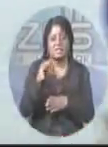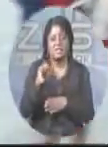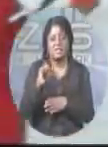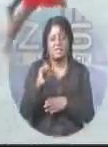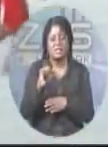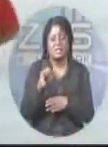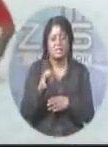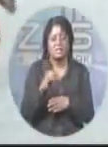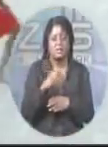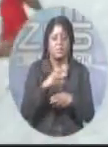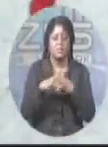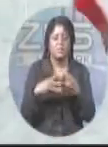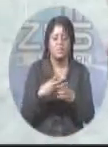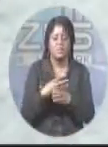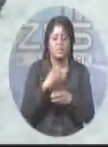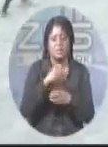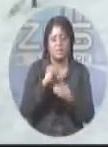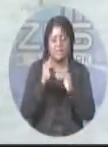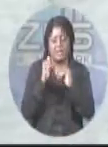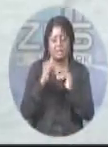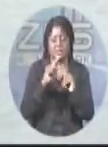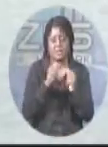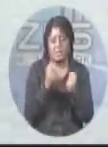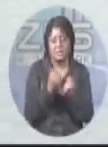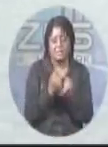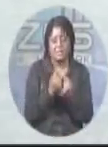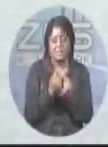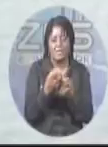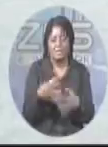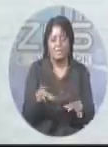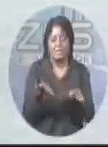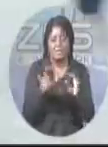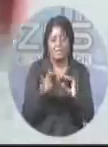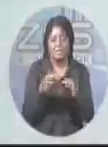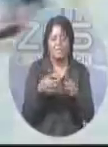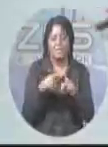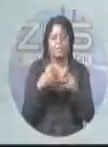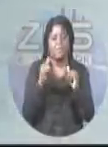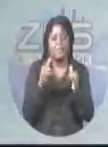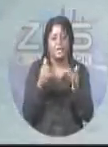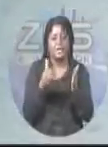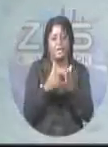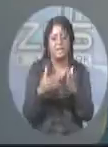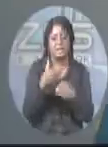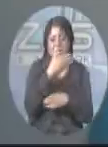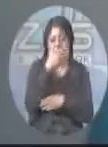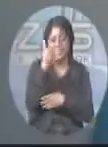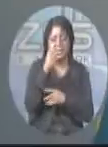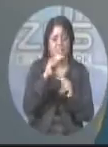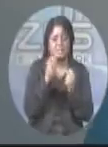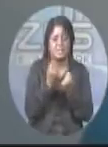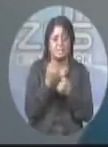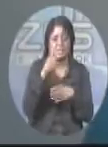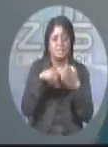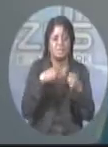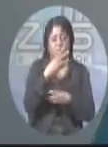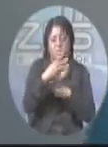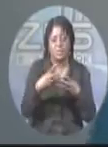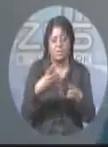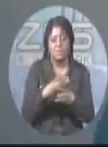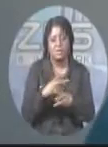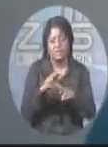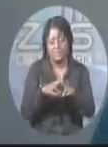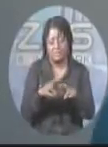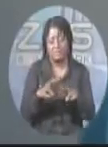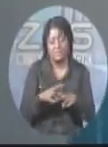player guarding their goal. It's important to play against the best teams in the world. It's important to play against Tahiti, Portugal,